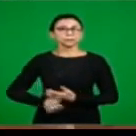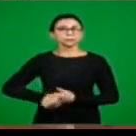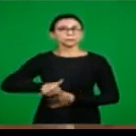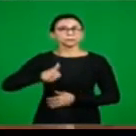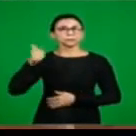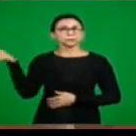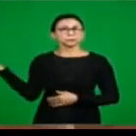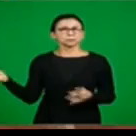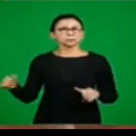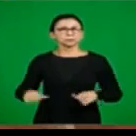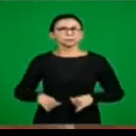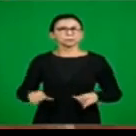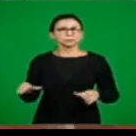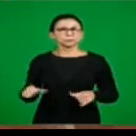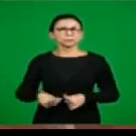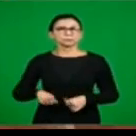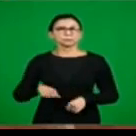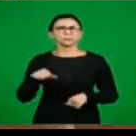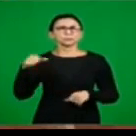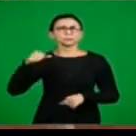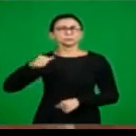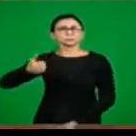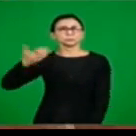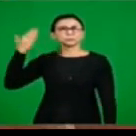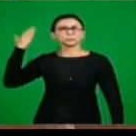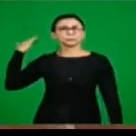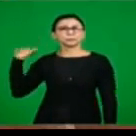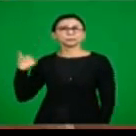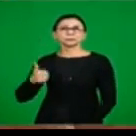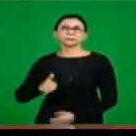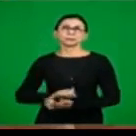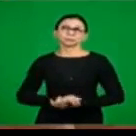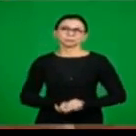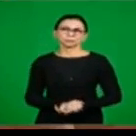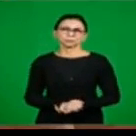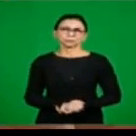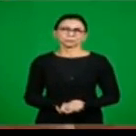A while ago, the Christians suffered